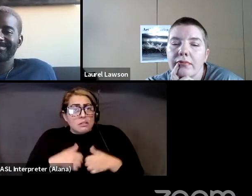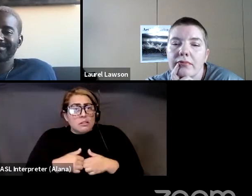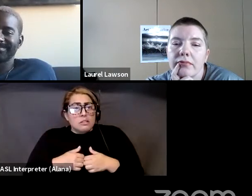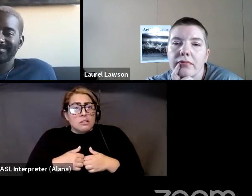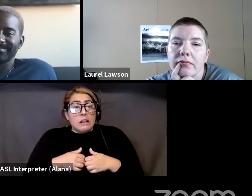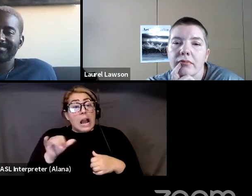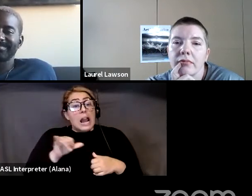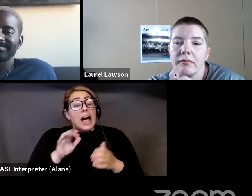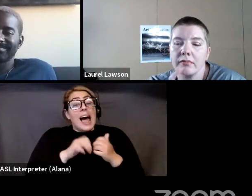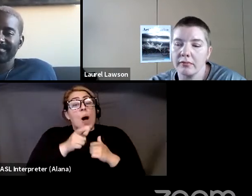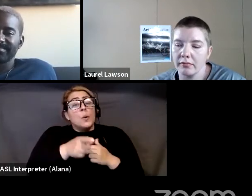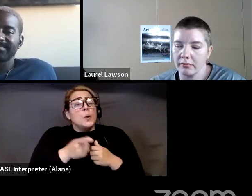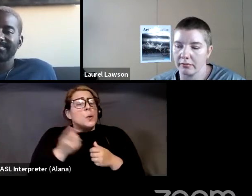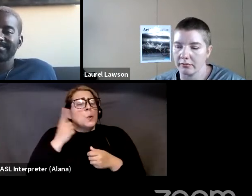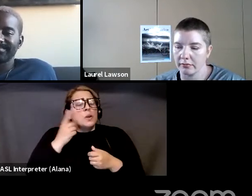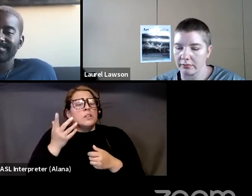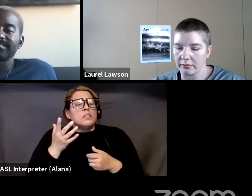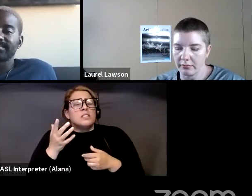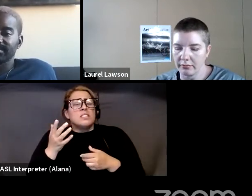Like, how do you bring them in?